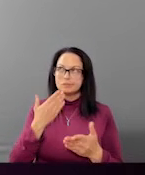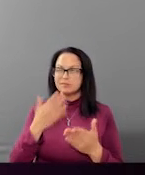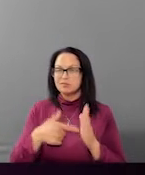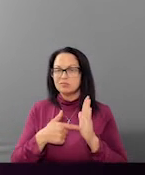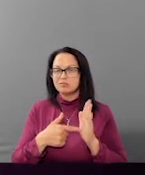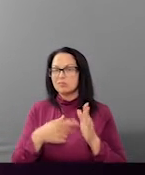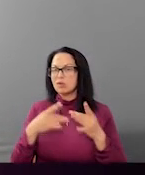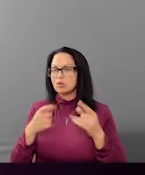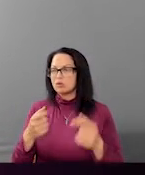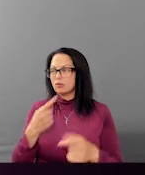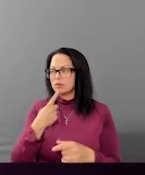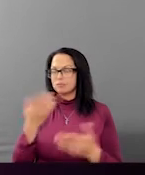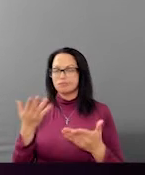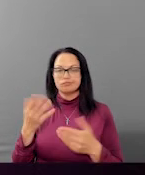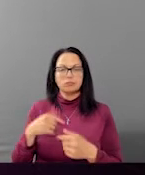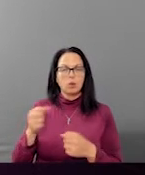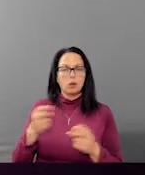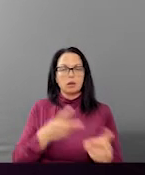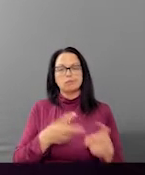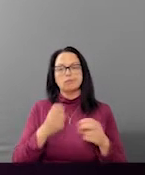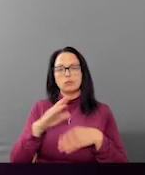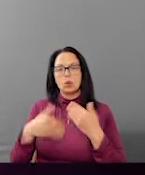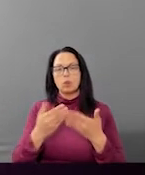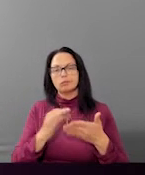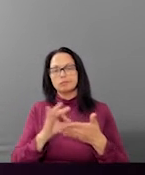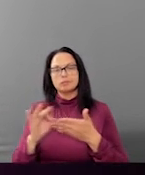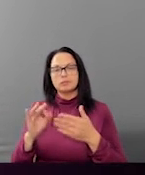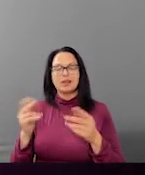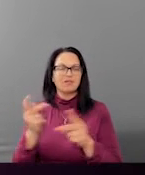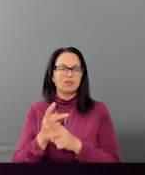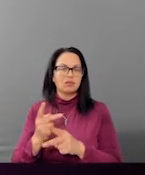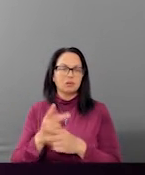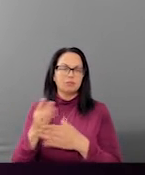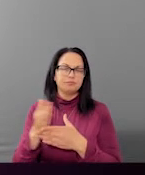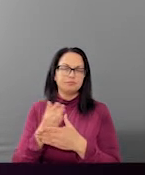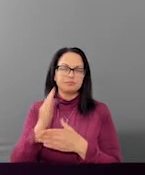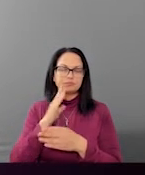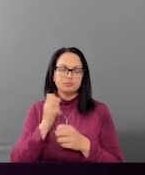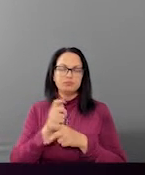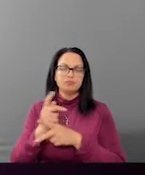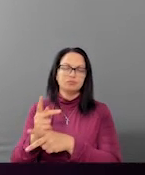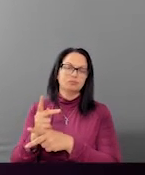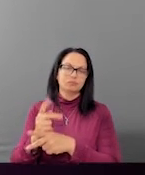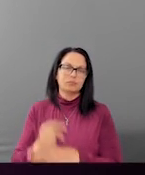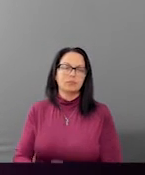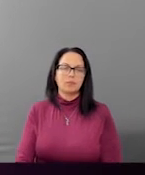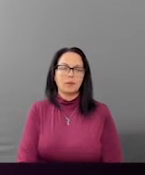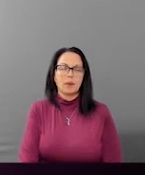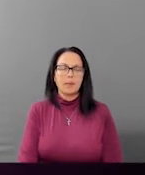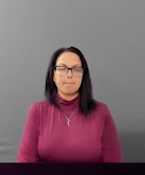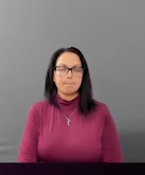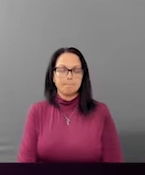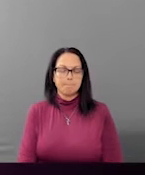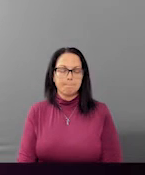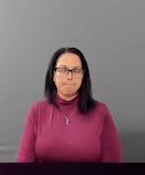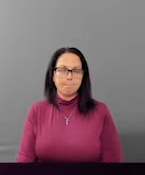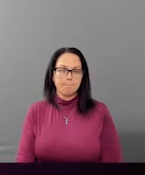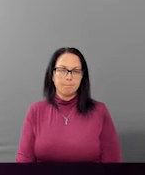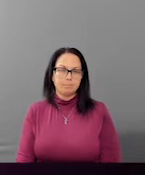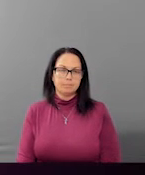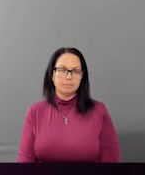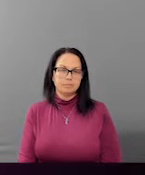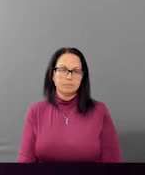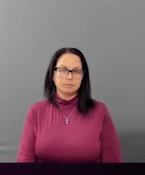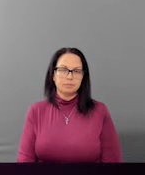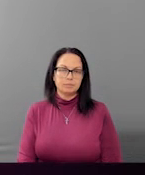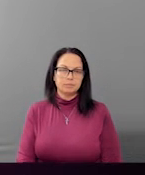would say, all right, let's grab all of the scores, find the average there, and then return that to the client. Now,